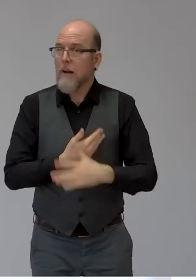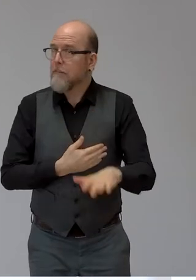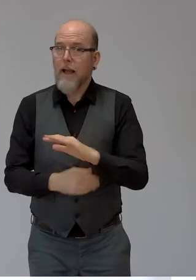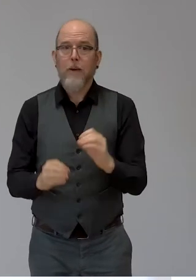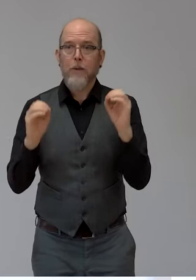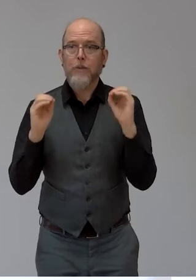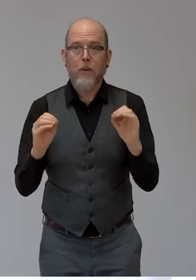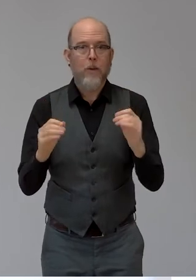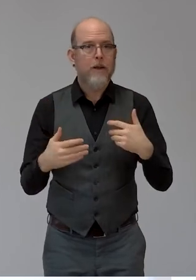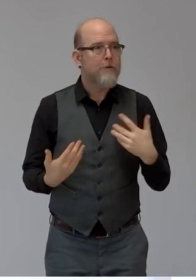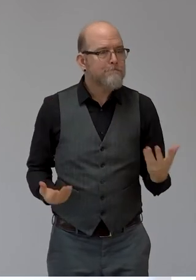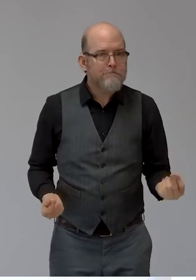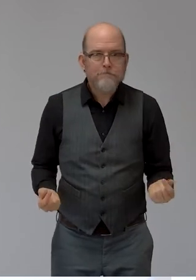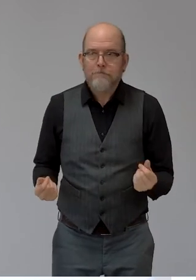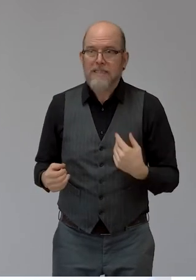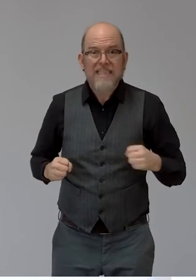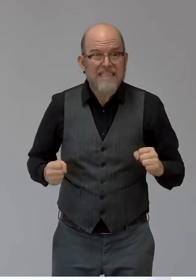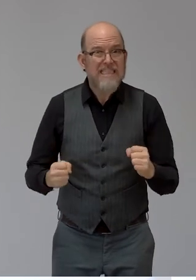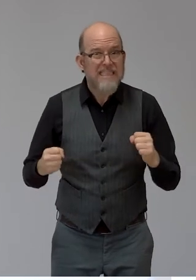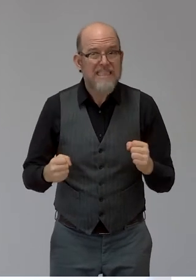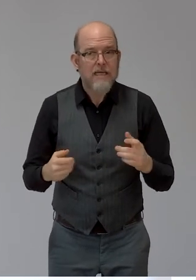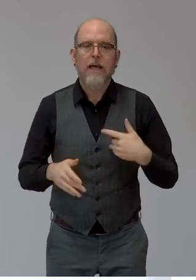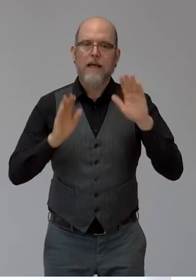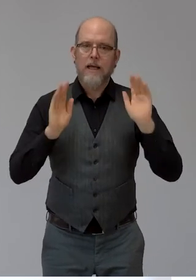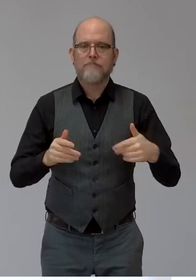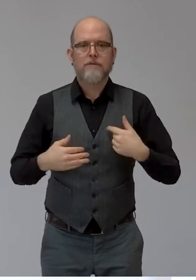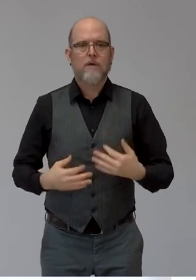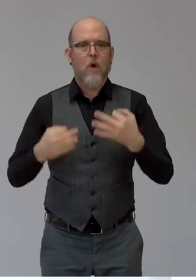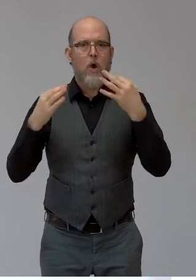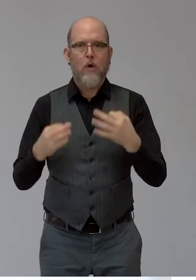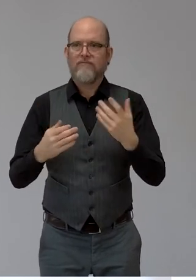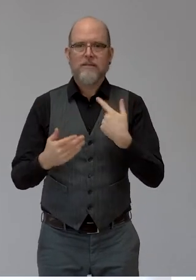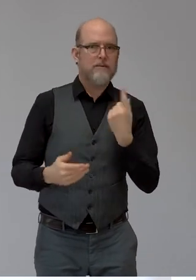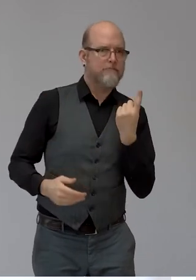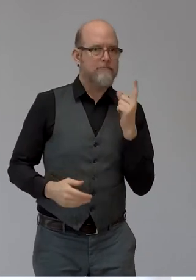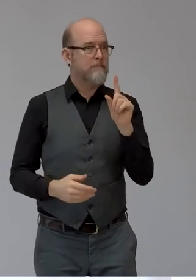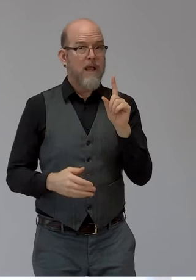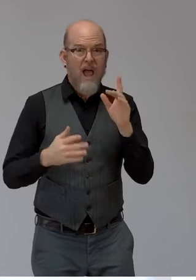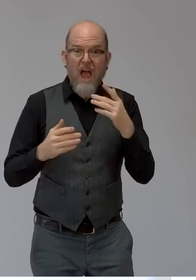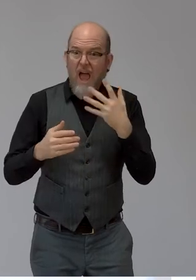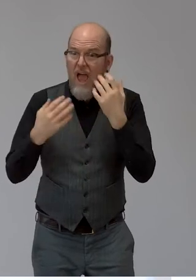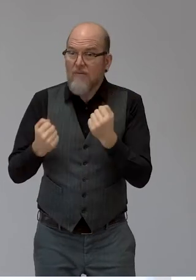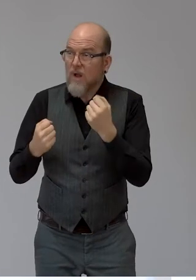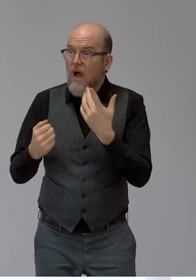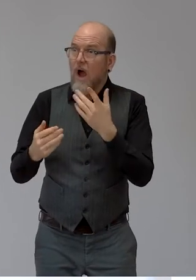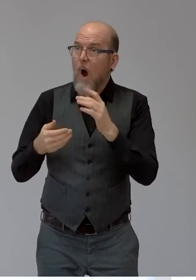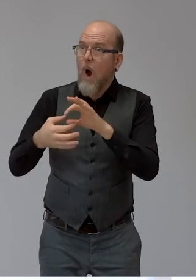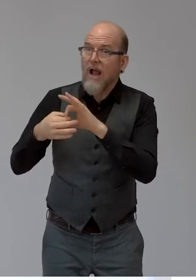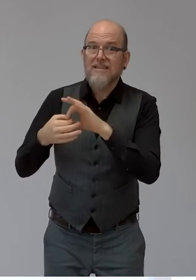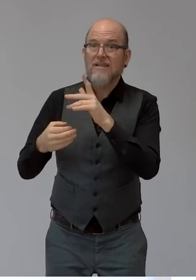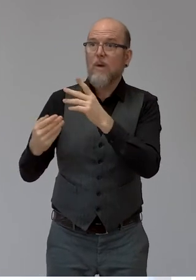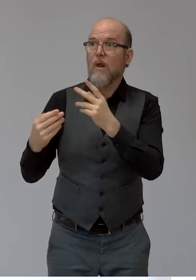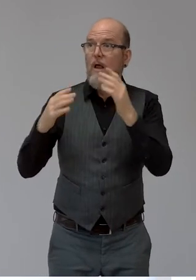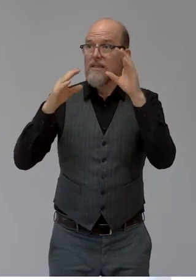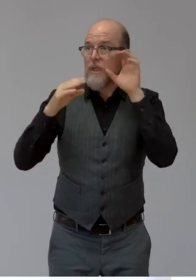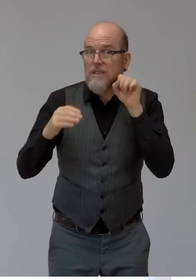an official voice speaking out the needs, the rights, and the potential of people with Down syndrome. And on the